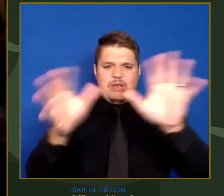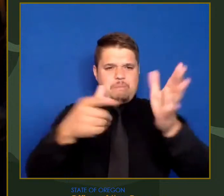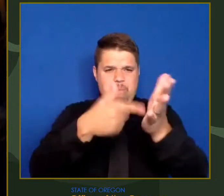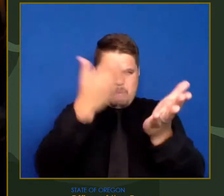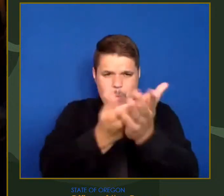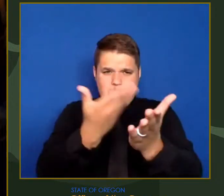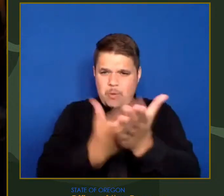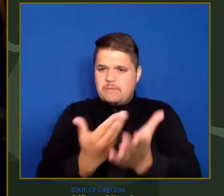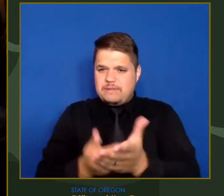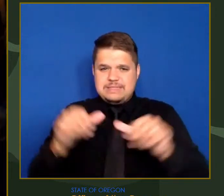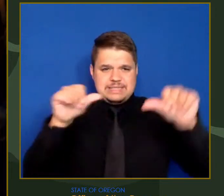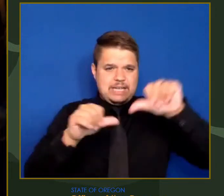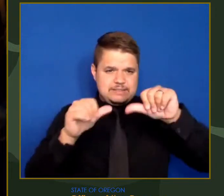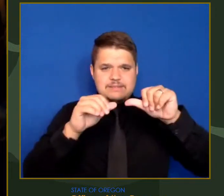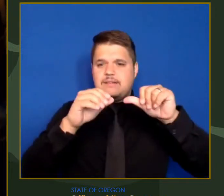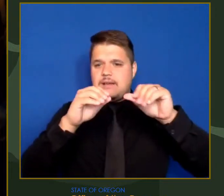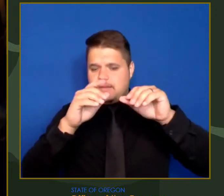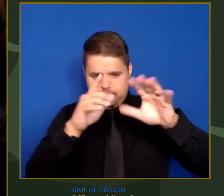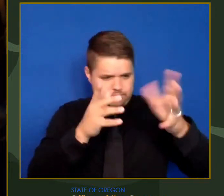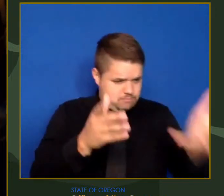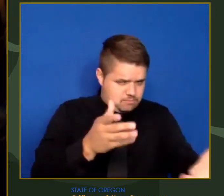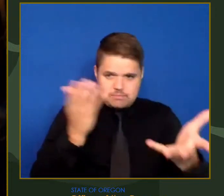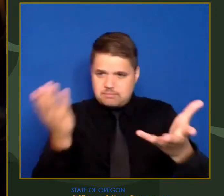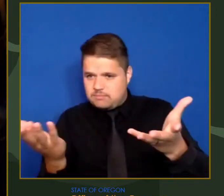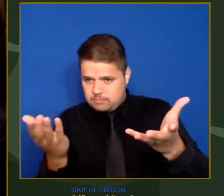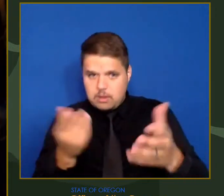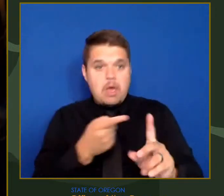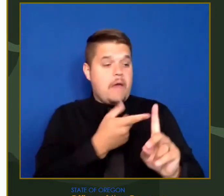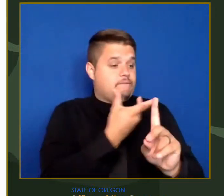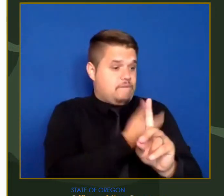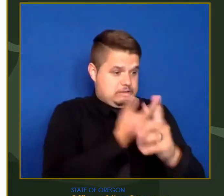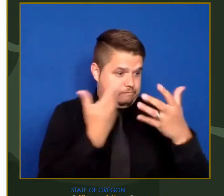environments since vaccinations accelerated about 3 months ago.